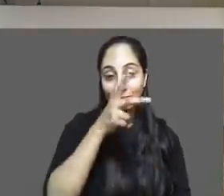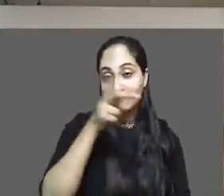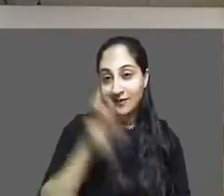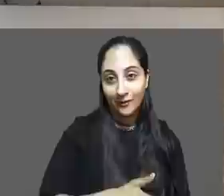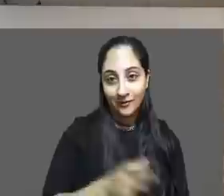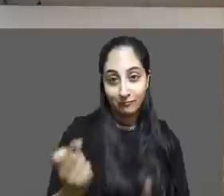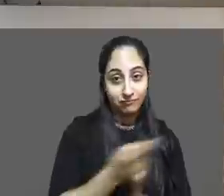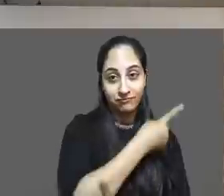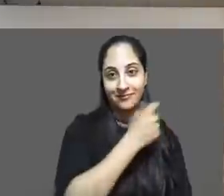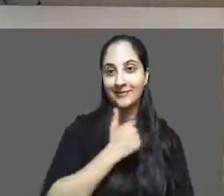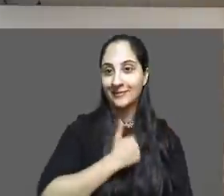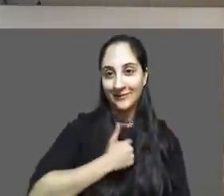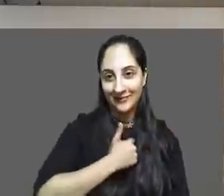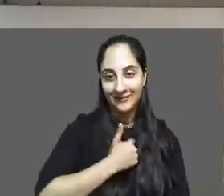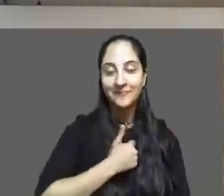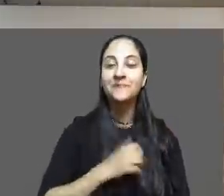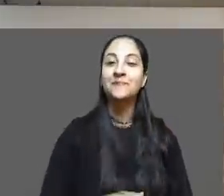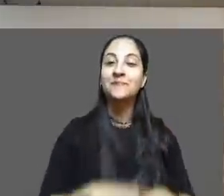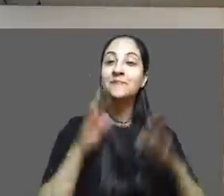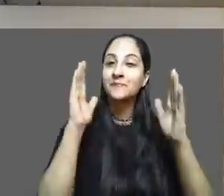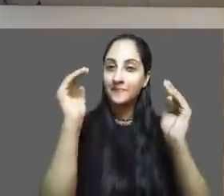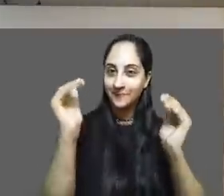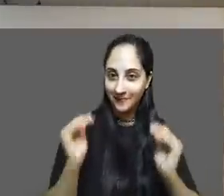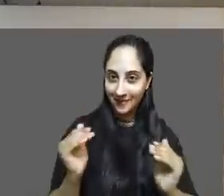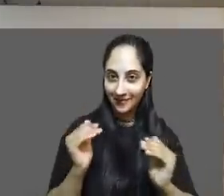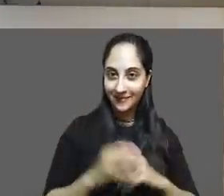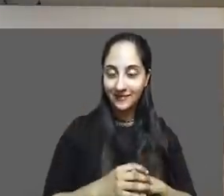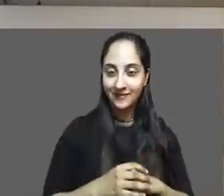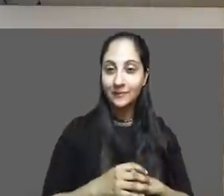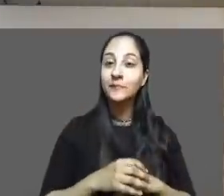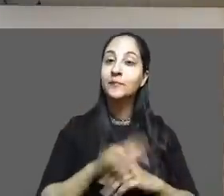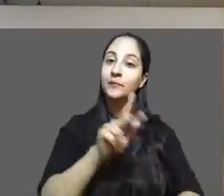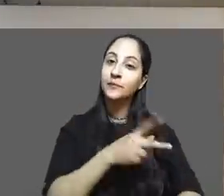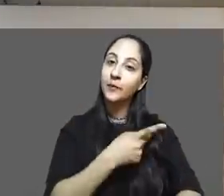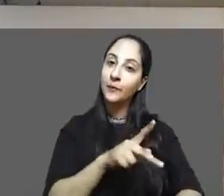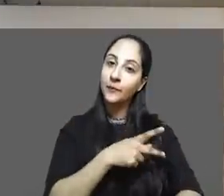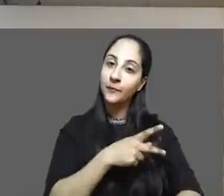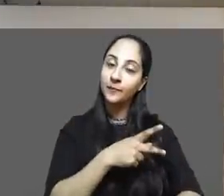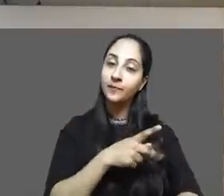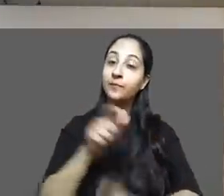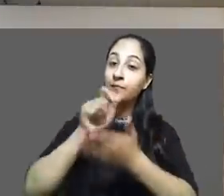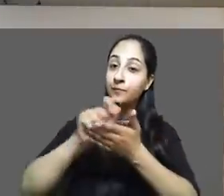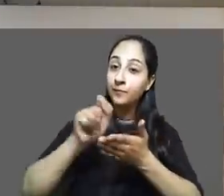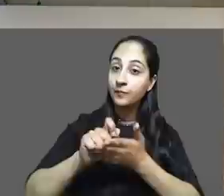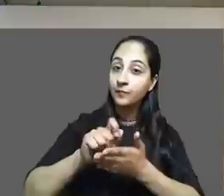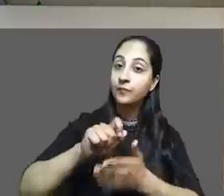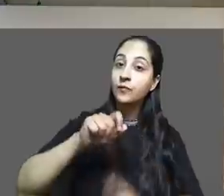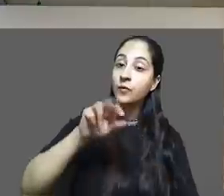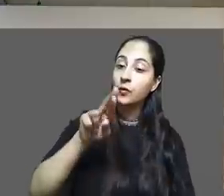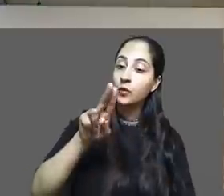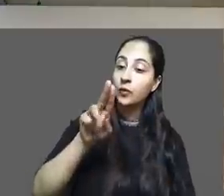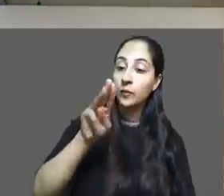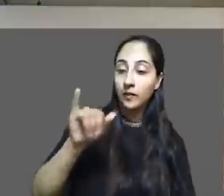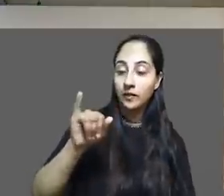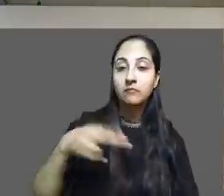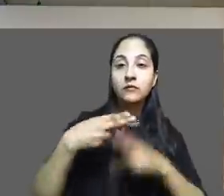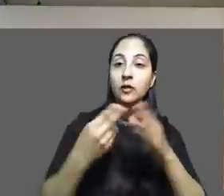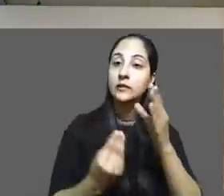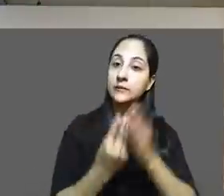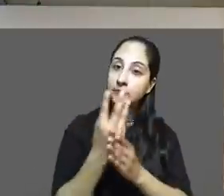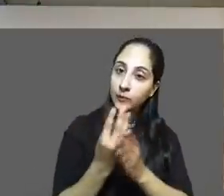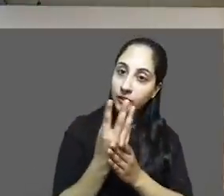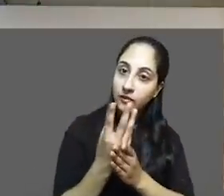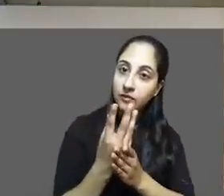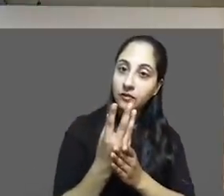joke getting even worse, let me talk to you about our next item on tonight's Friday Night Reflections. And that's a poem. That's a poem by Jalaluddin Rumi